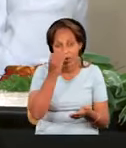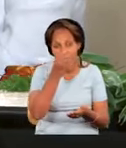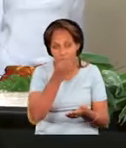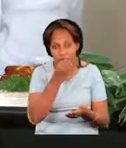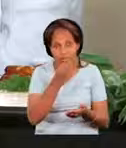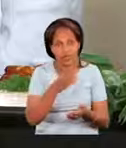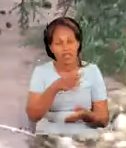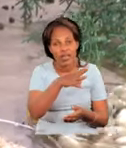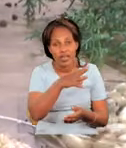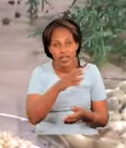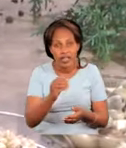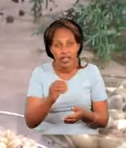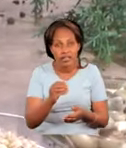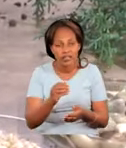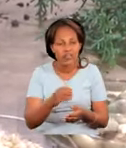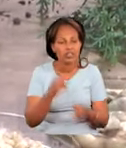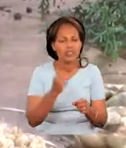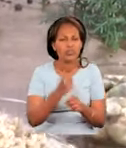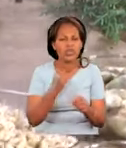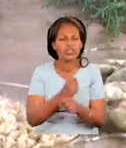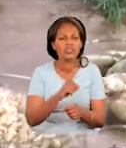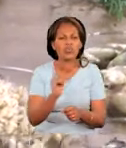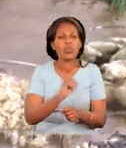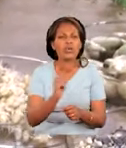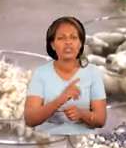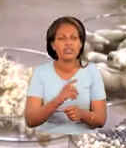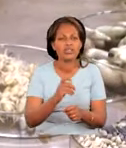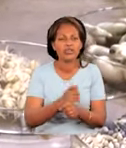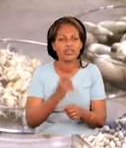And their functions? The roots